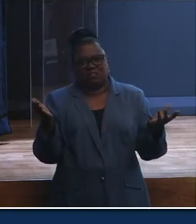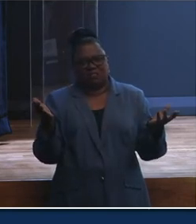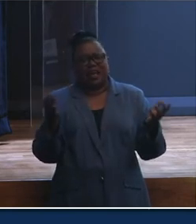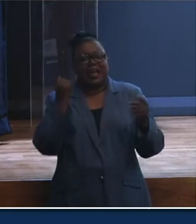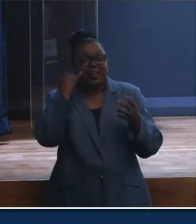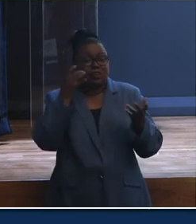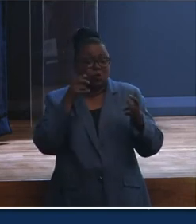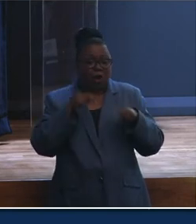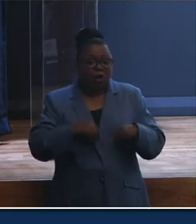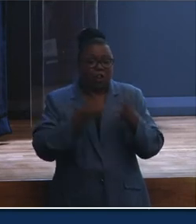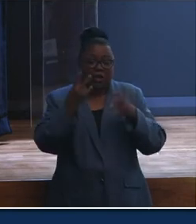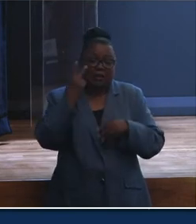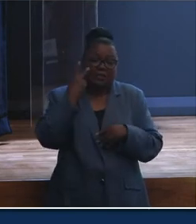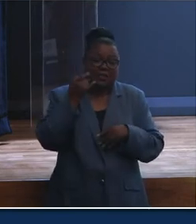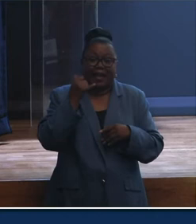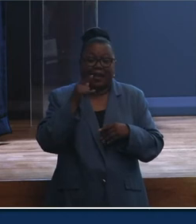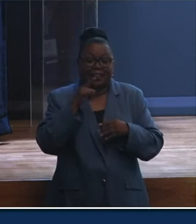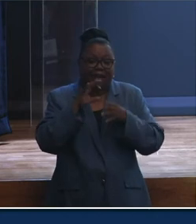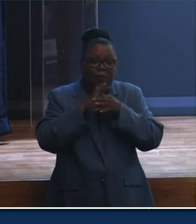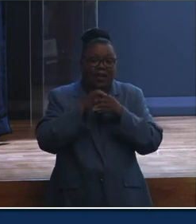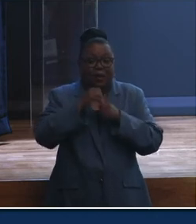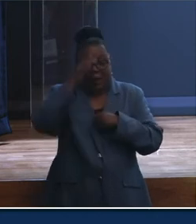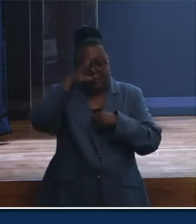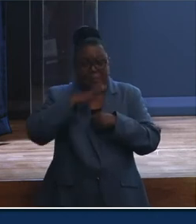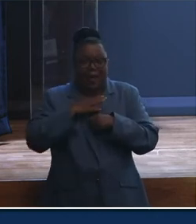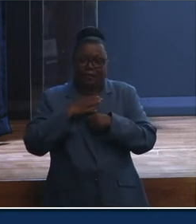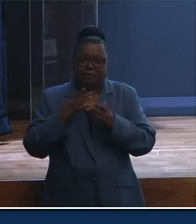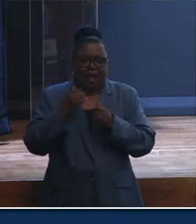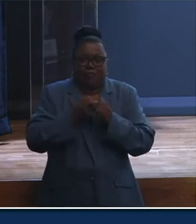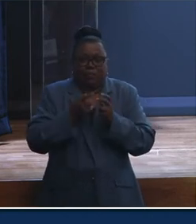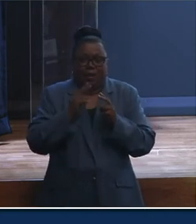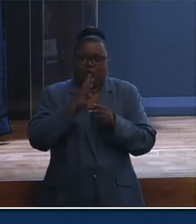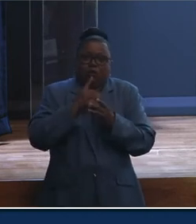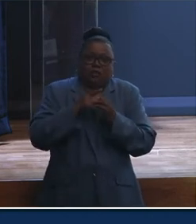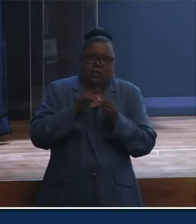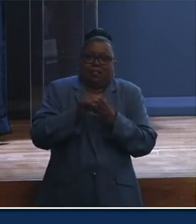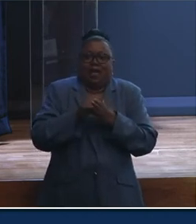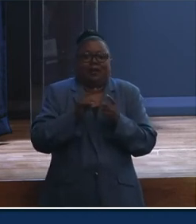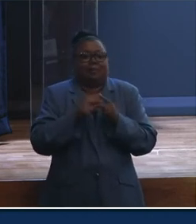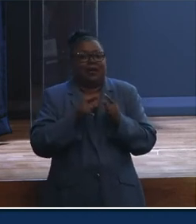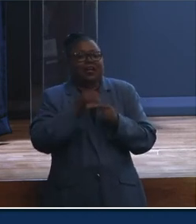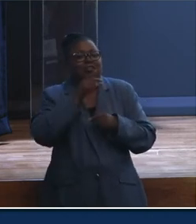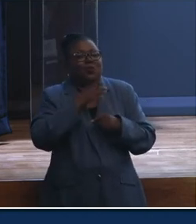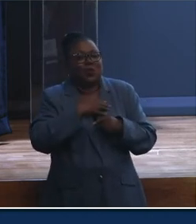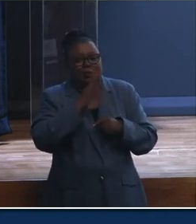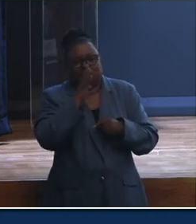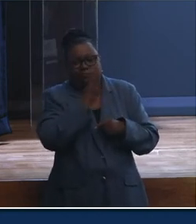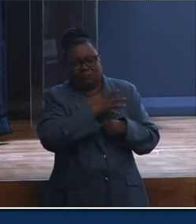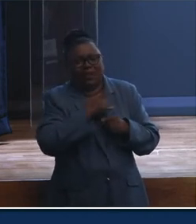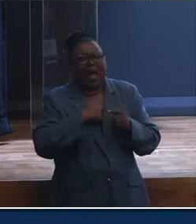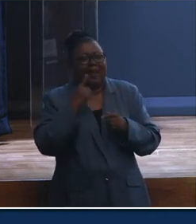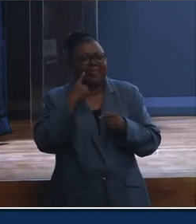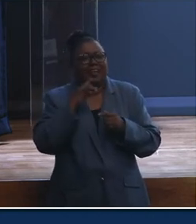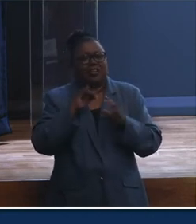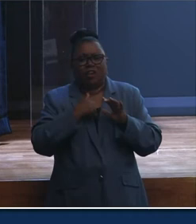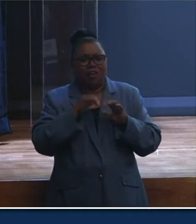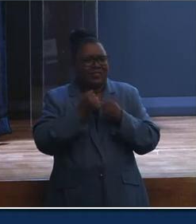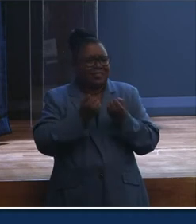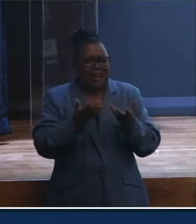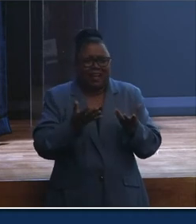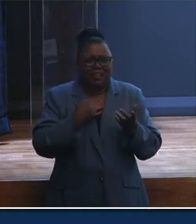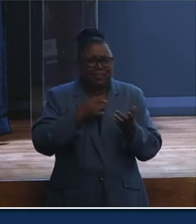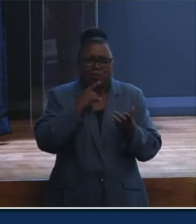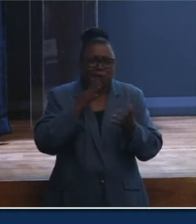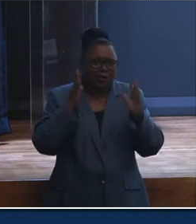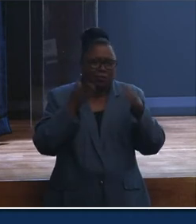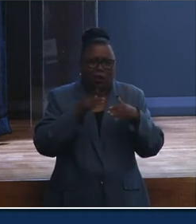if you want to look up and see anything in men's, I mean, everybody talks about that, but it's the women's. But I think it's our society. You know, you go